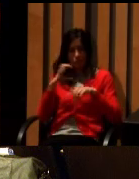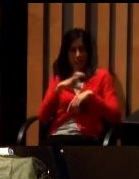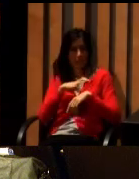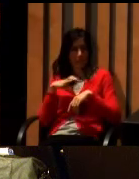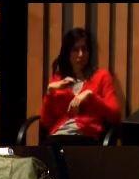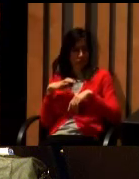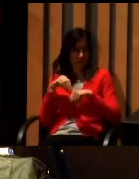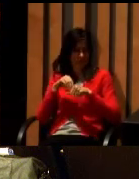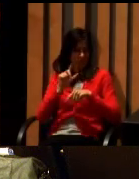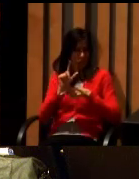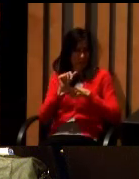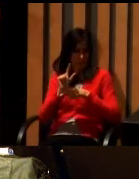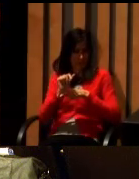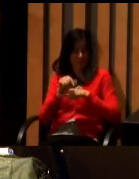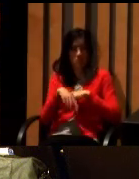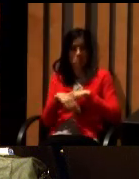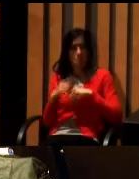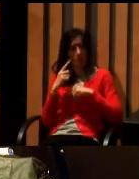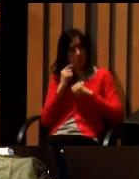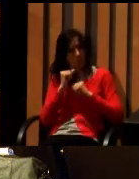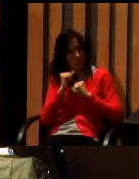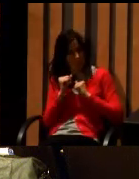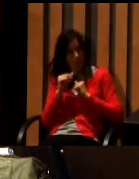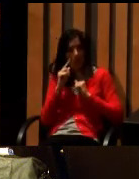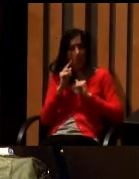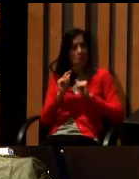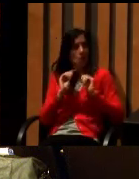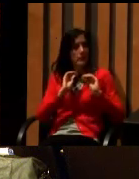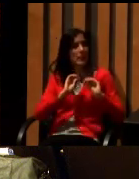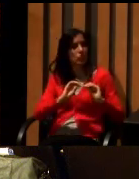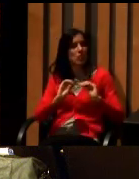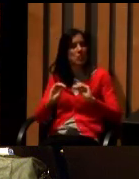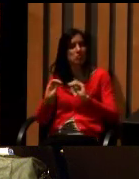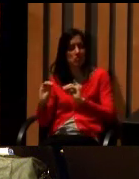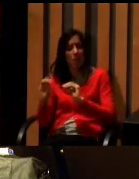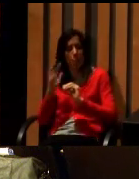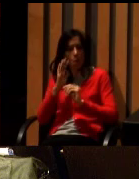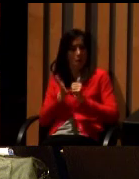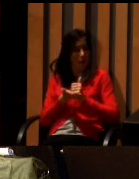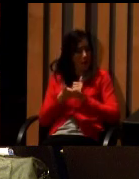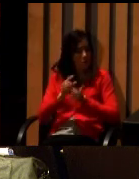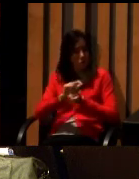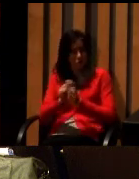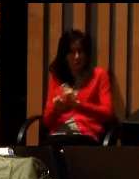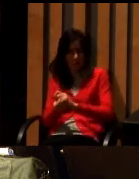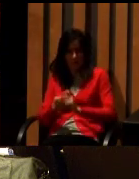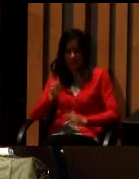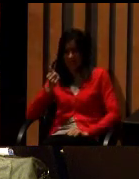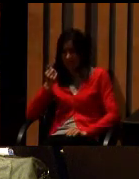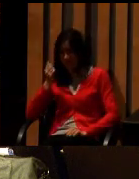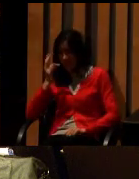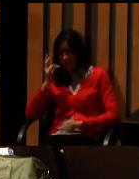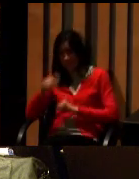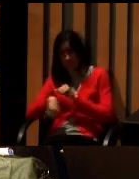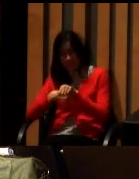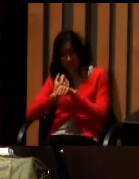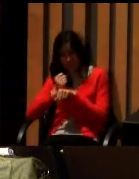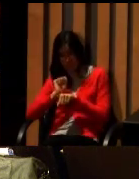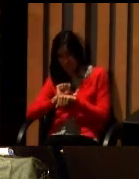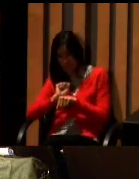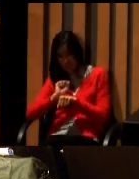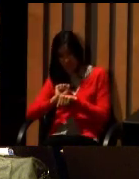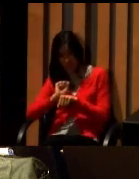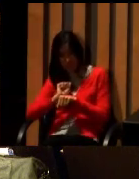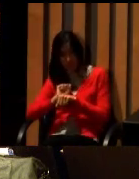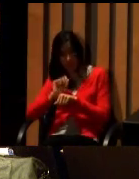education the schools would change, and after death threats and 17 years, they finally did. But it was only